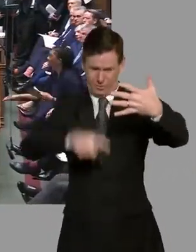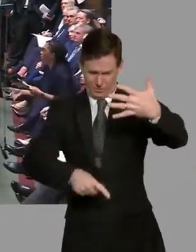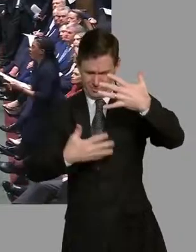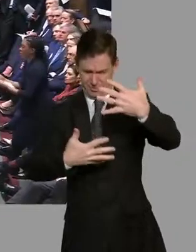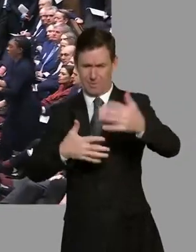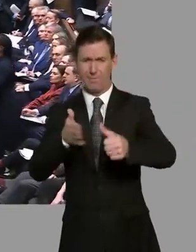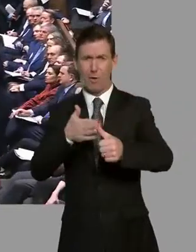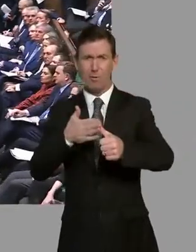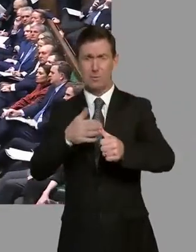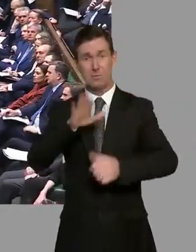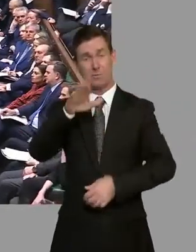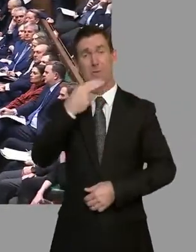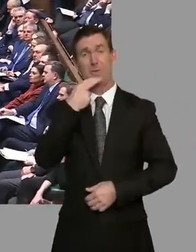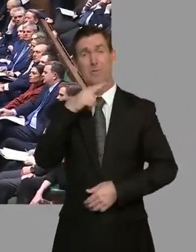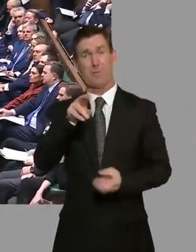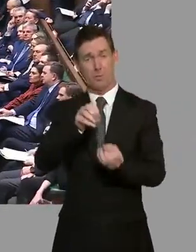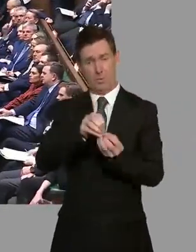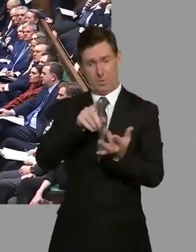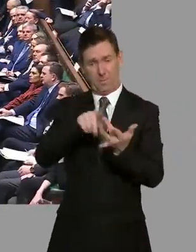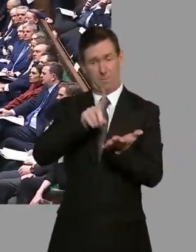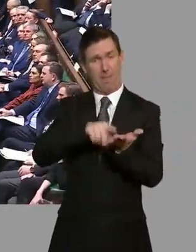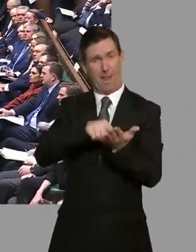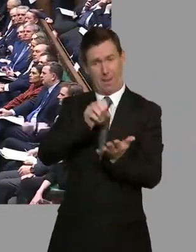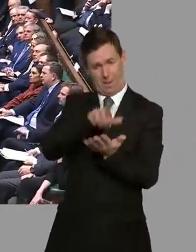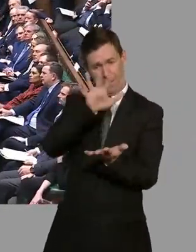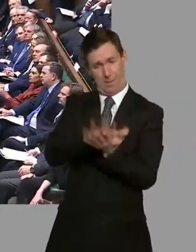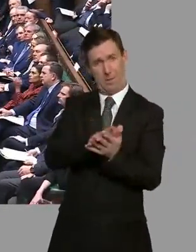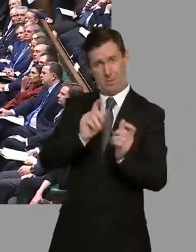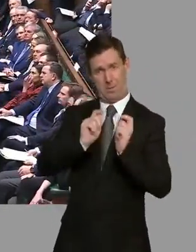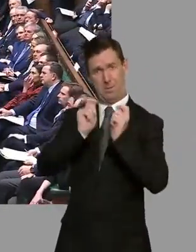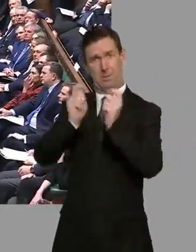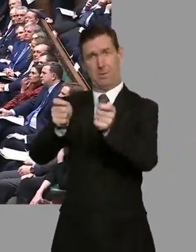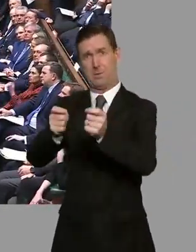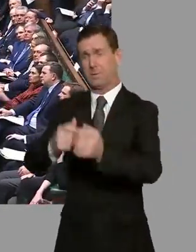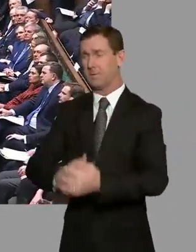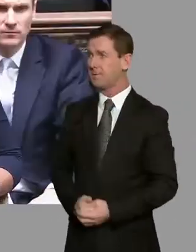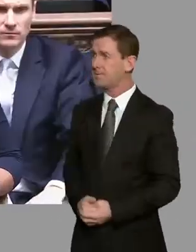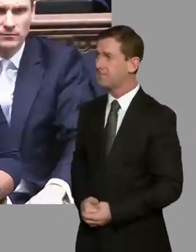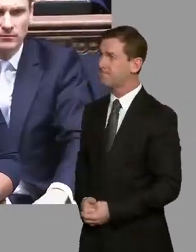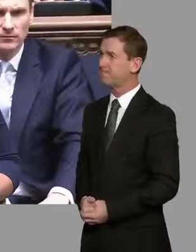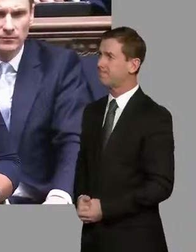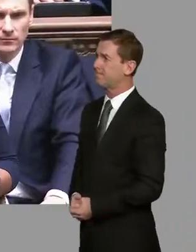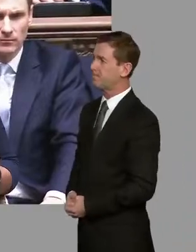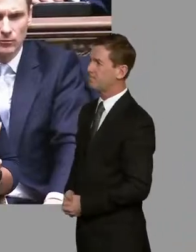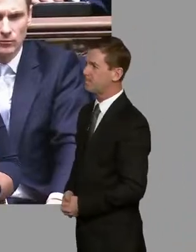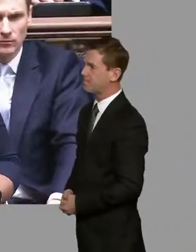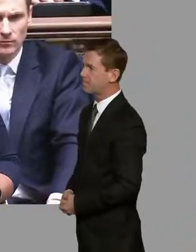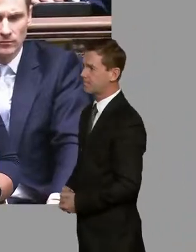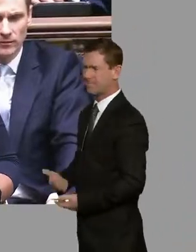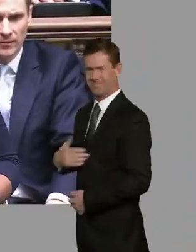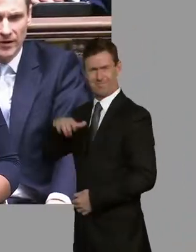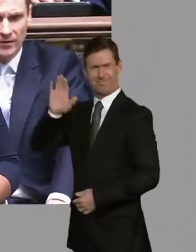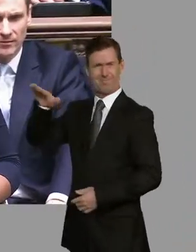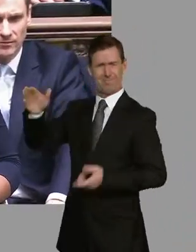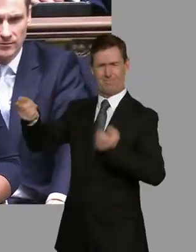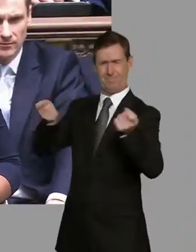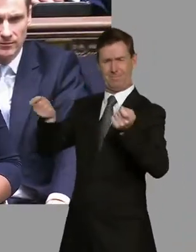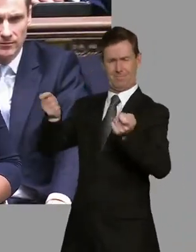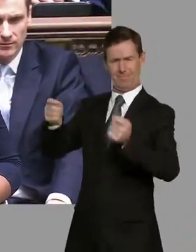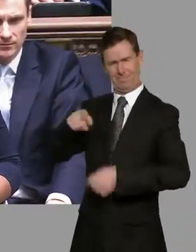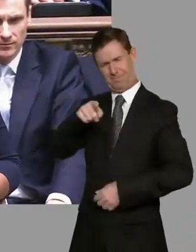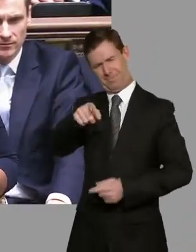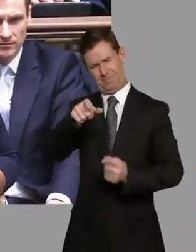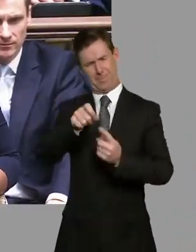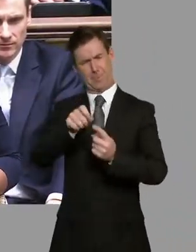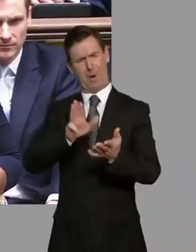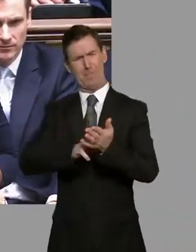Badenoch. Mr. Speaker, the Prime Minister has effectively told us that he's not able to do two things at the same time. This issue